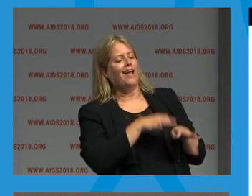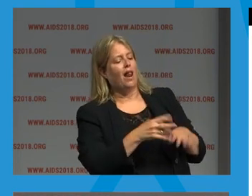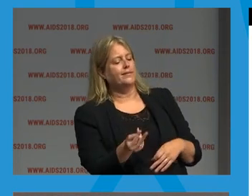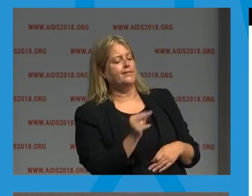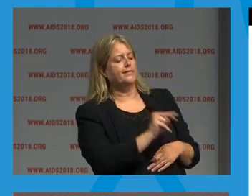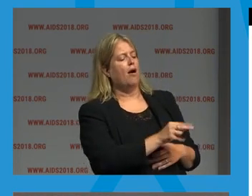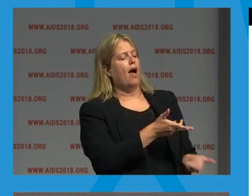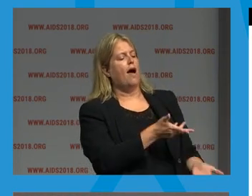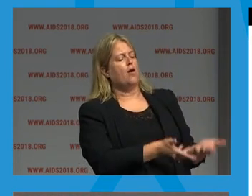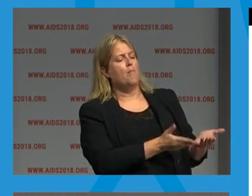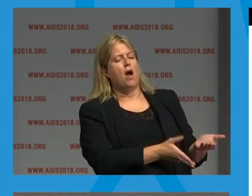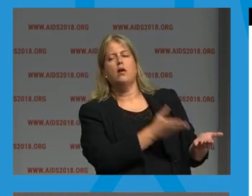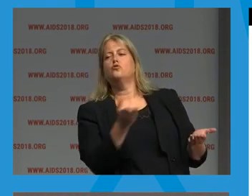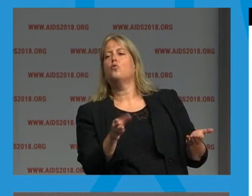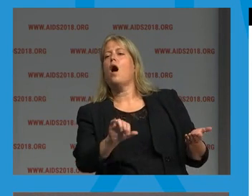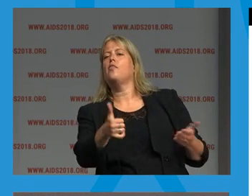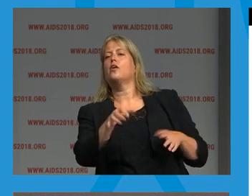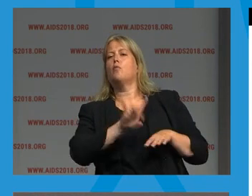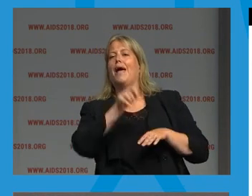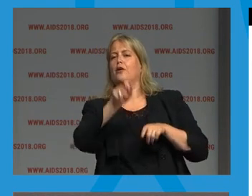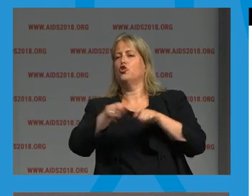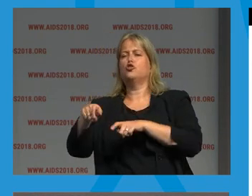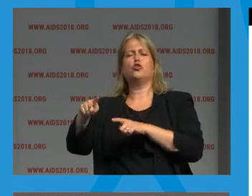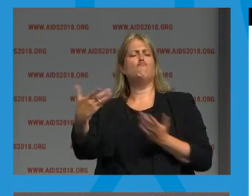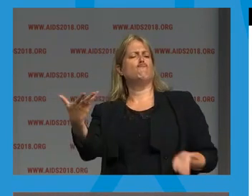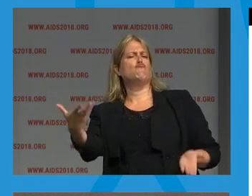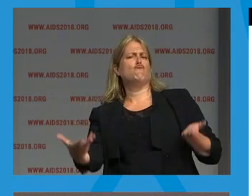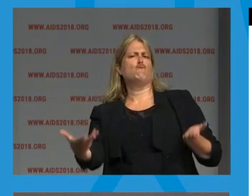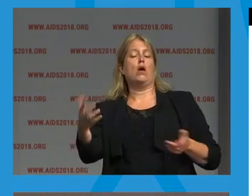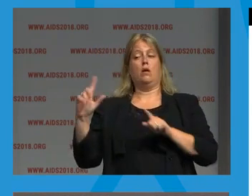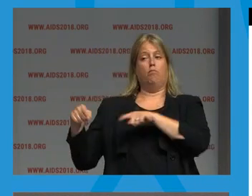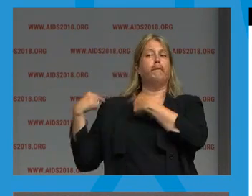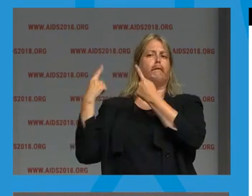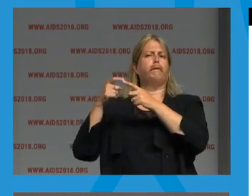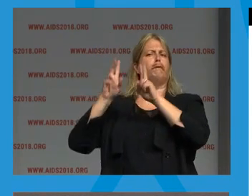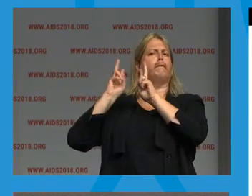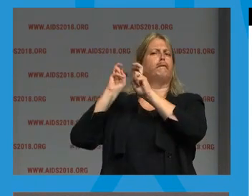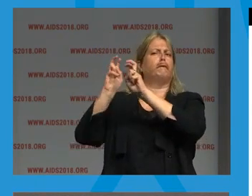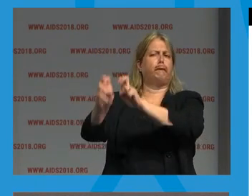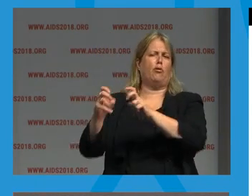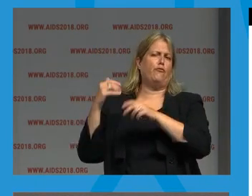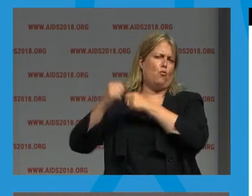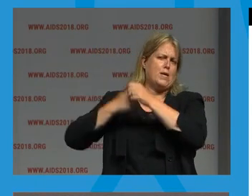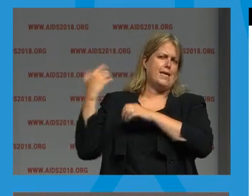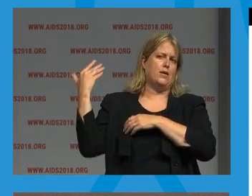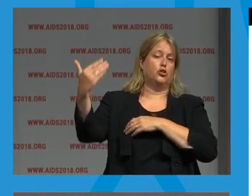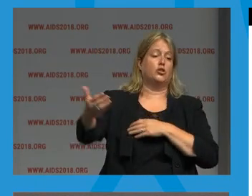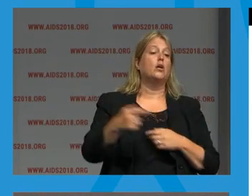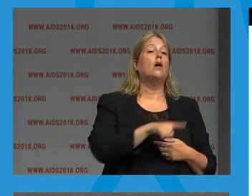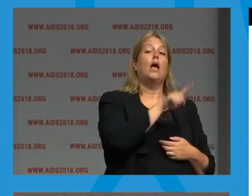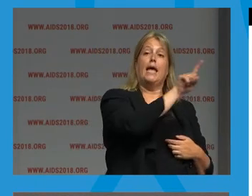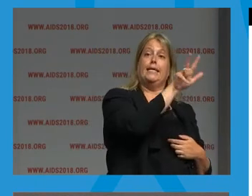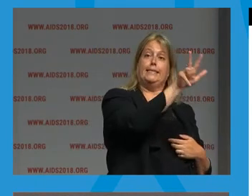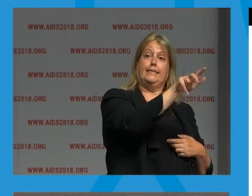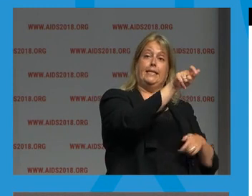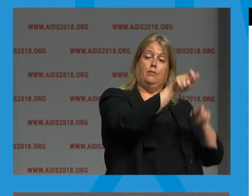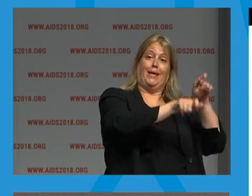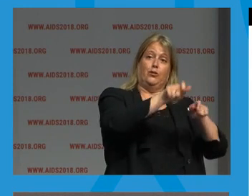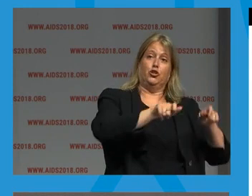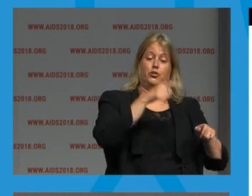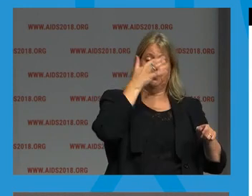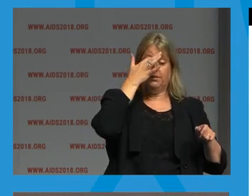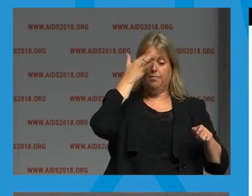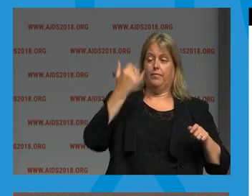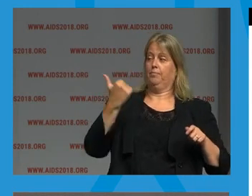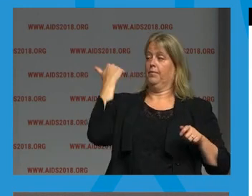it to comparable patients that we had been studying for years. There were 18 patients. This slide